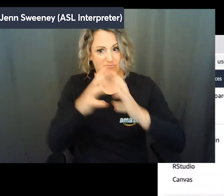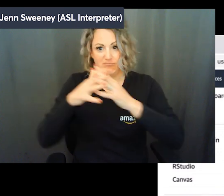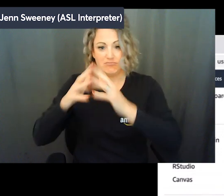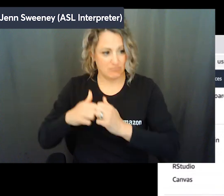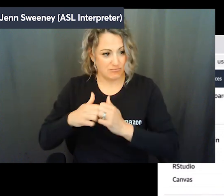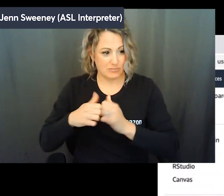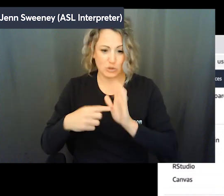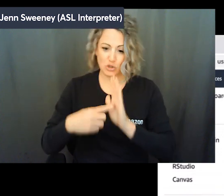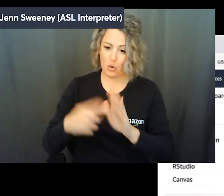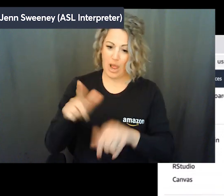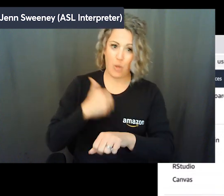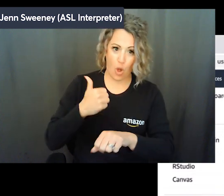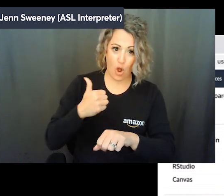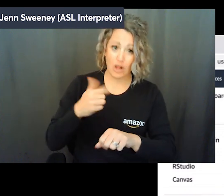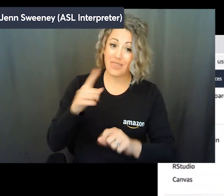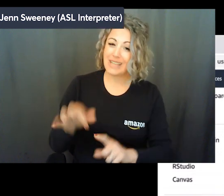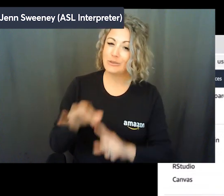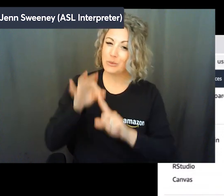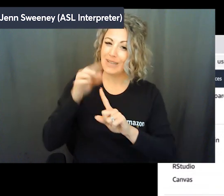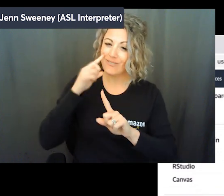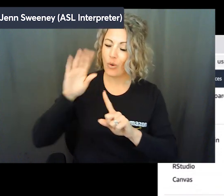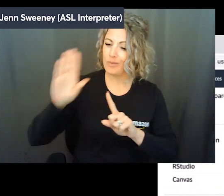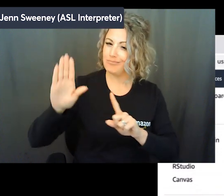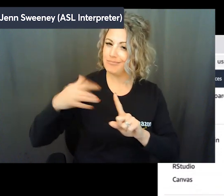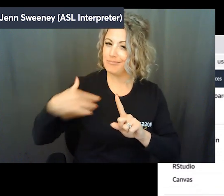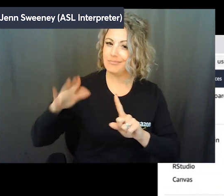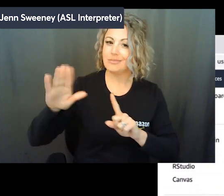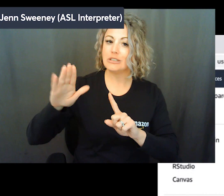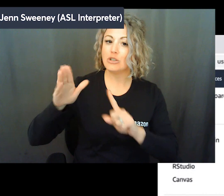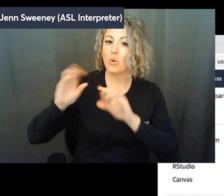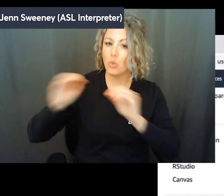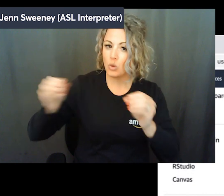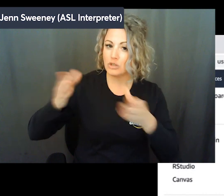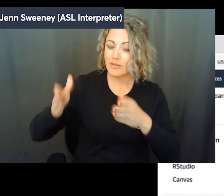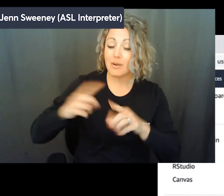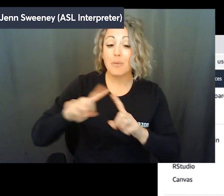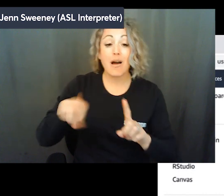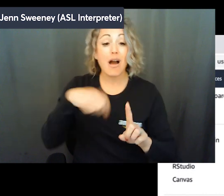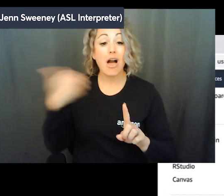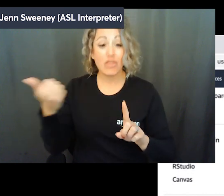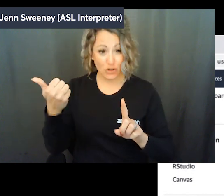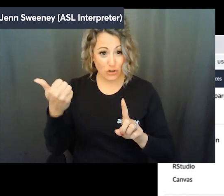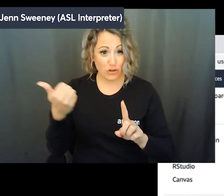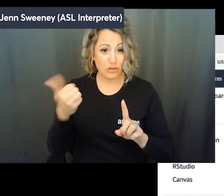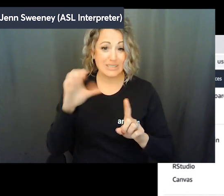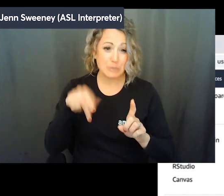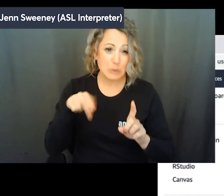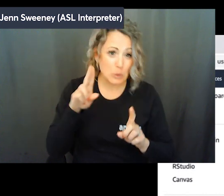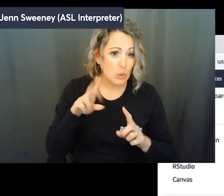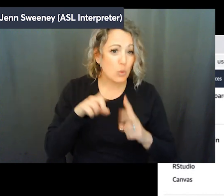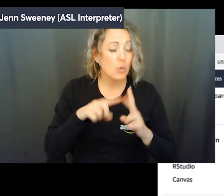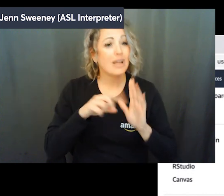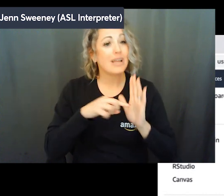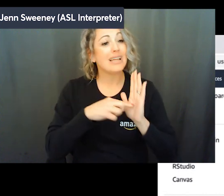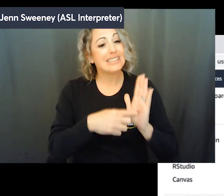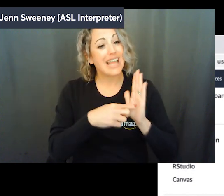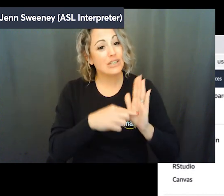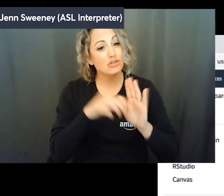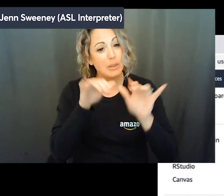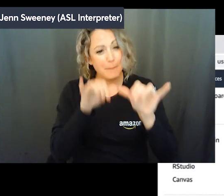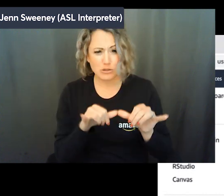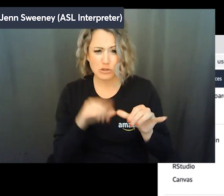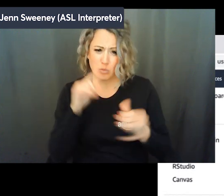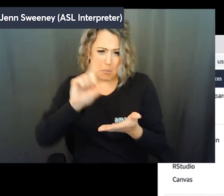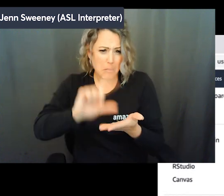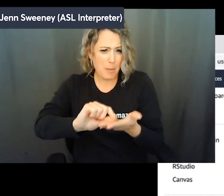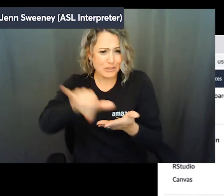up your model. That's unique to serverless inference. But other memory util, CPU util, invocation metrics, we publish those. But a lot of the